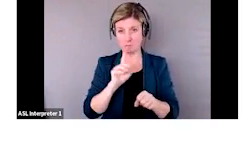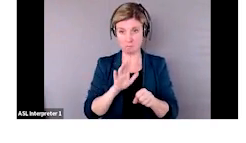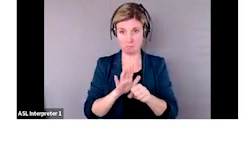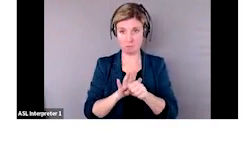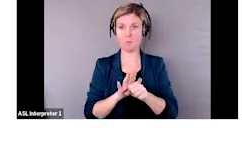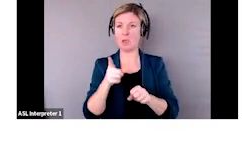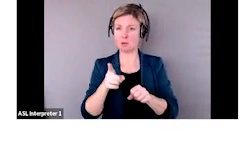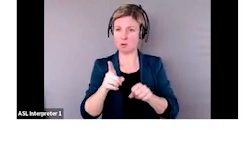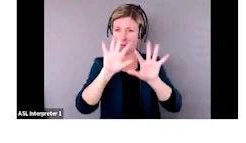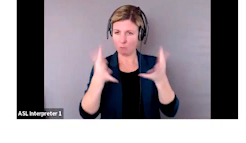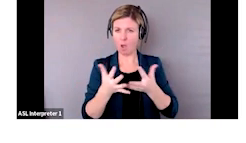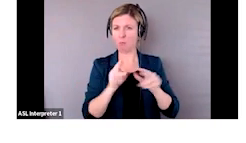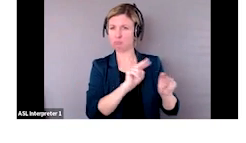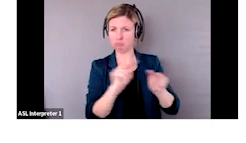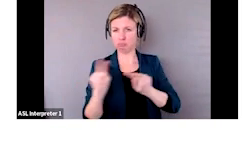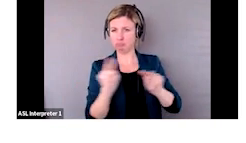channels.